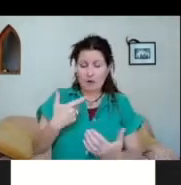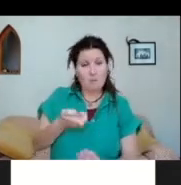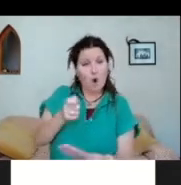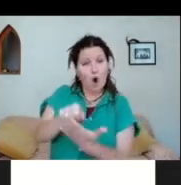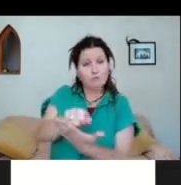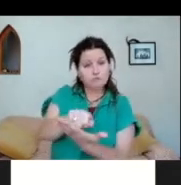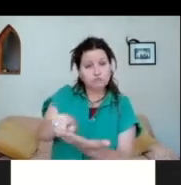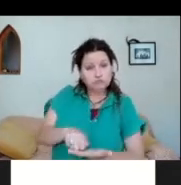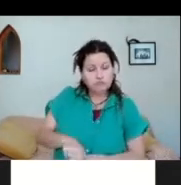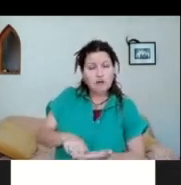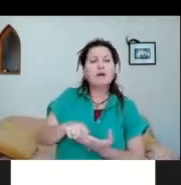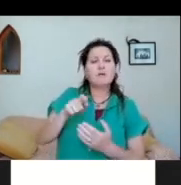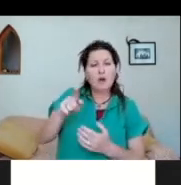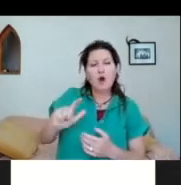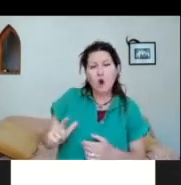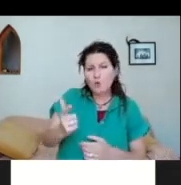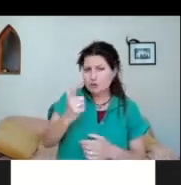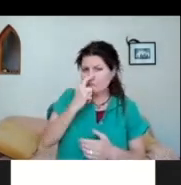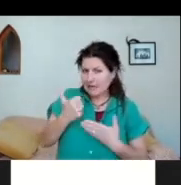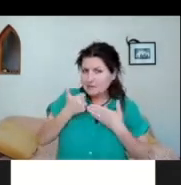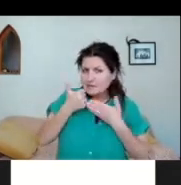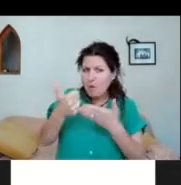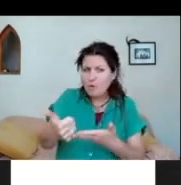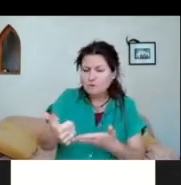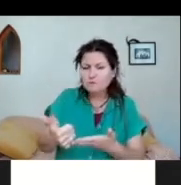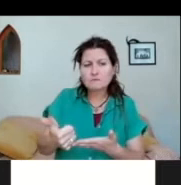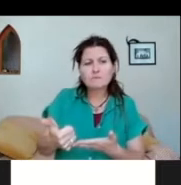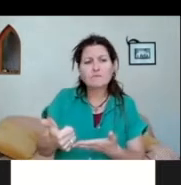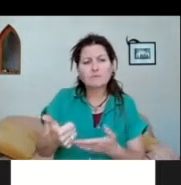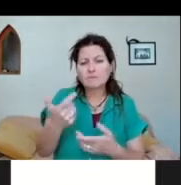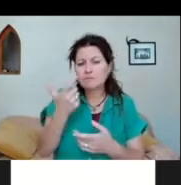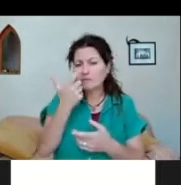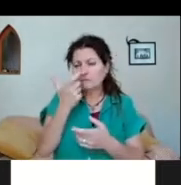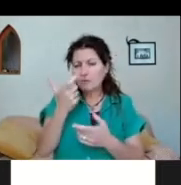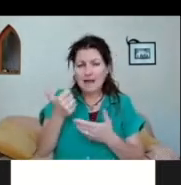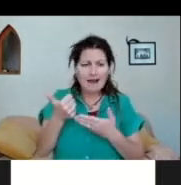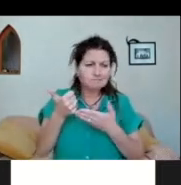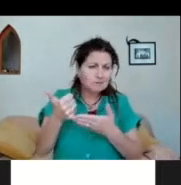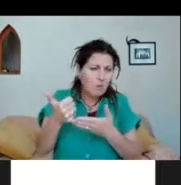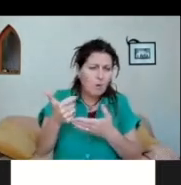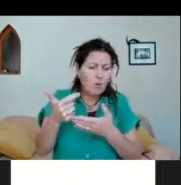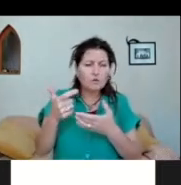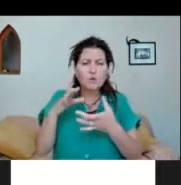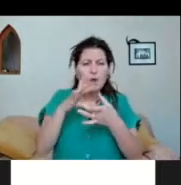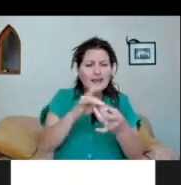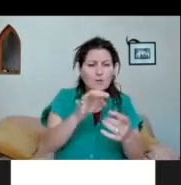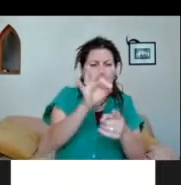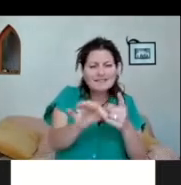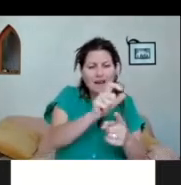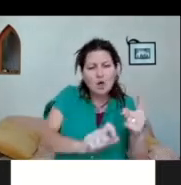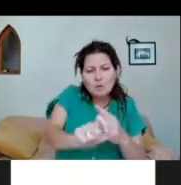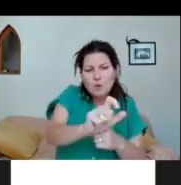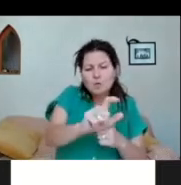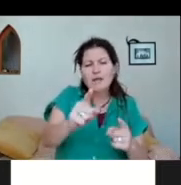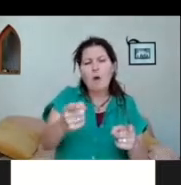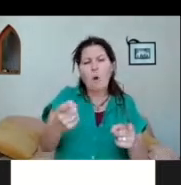applicants in case of need, you know, really offering ad hoc support. In this case, could be linking with a community or, you know, working